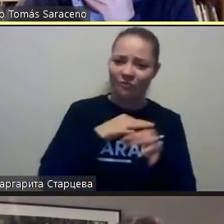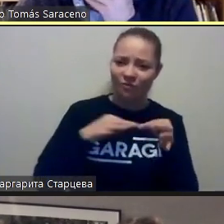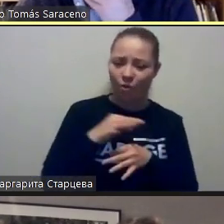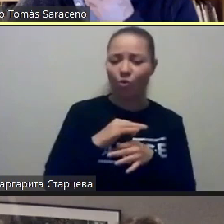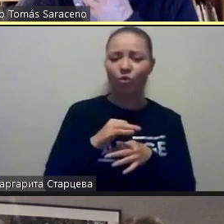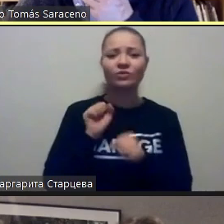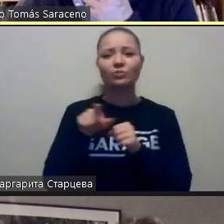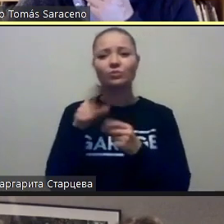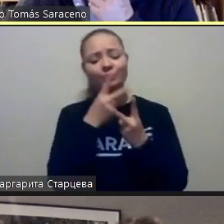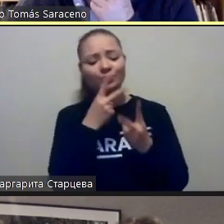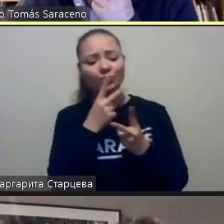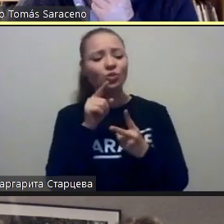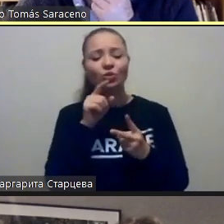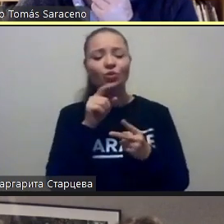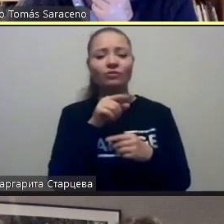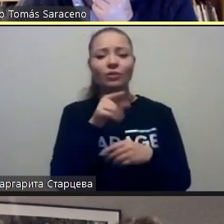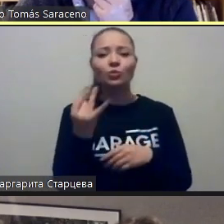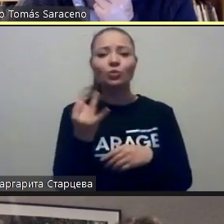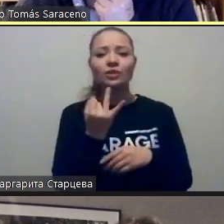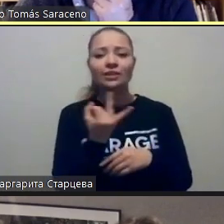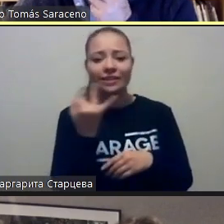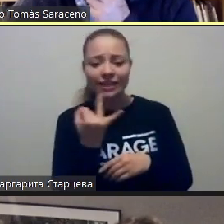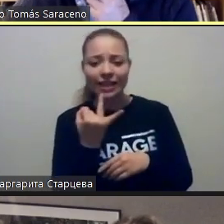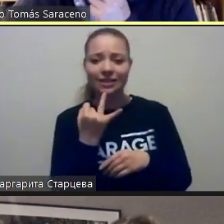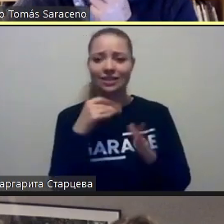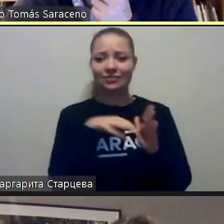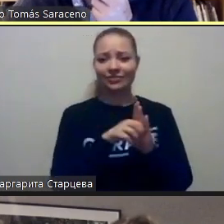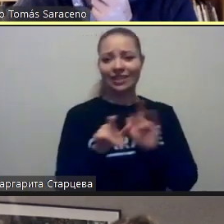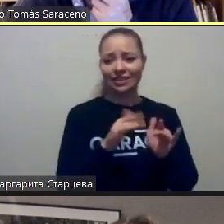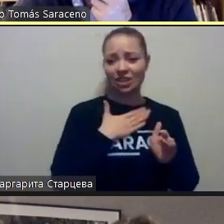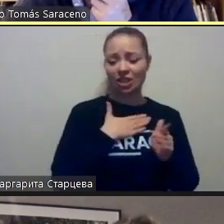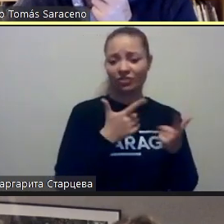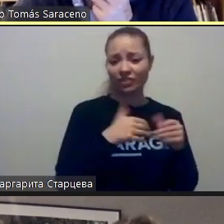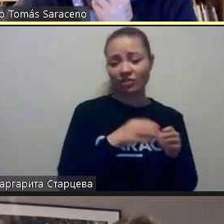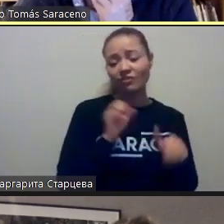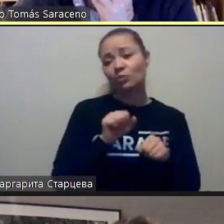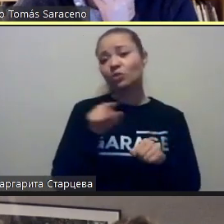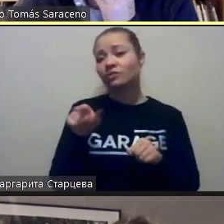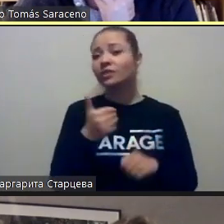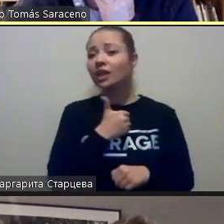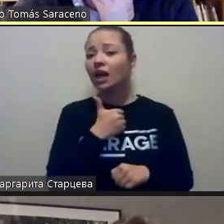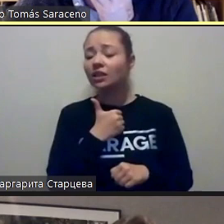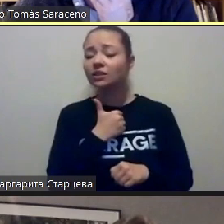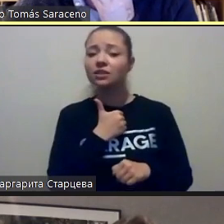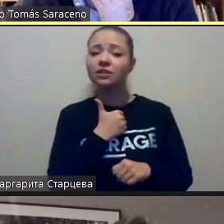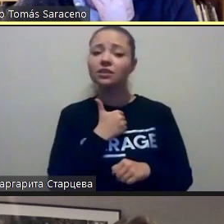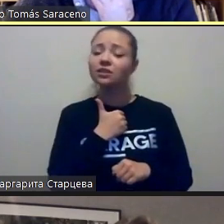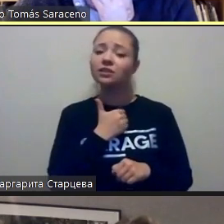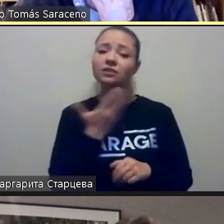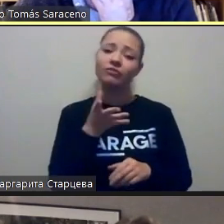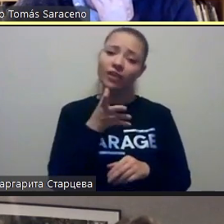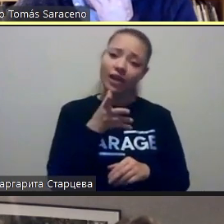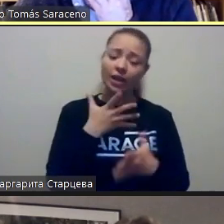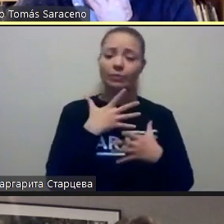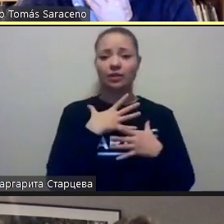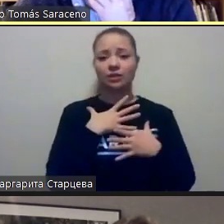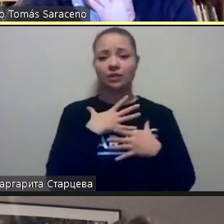more willing to dedicate some time, and then